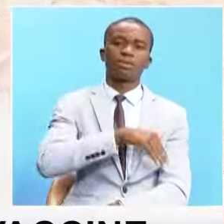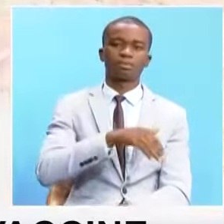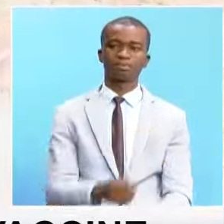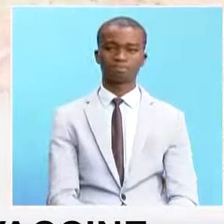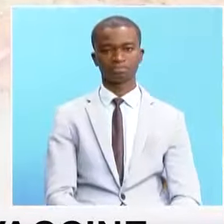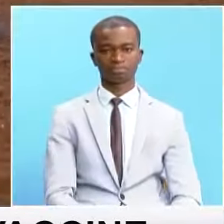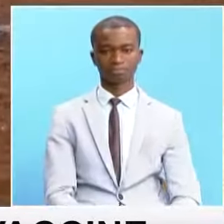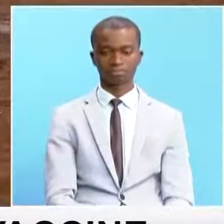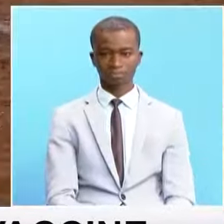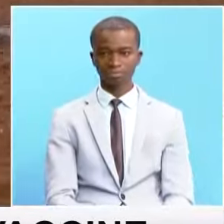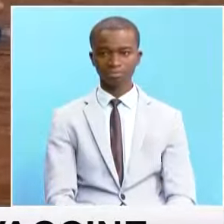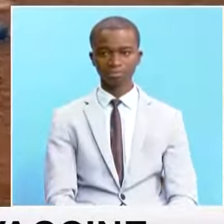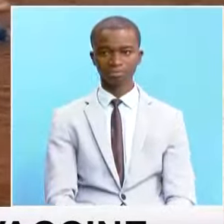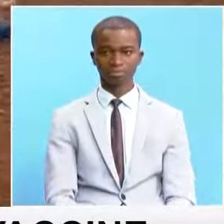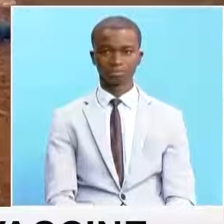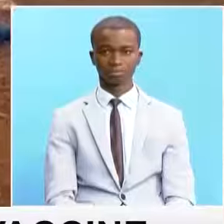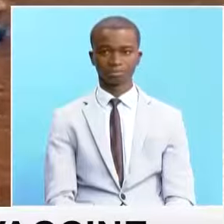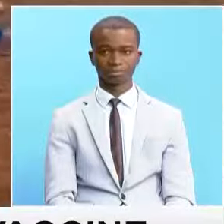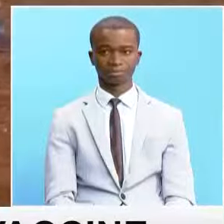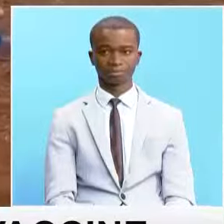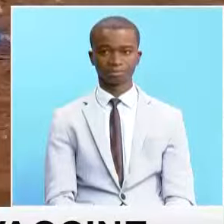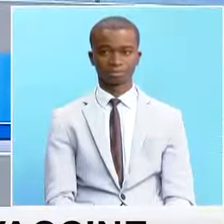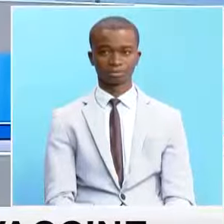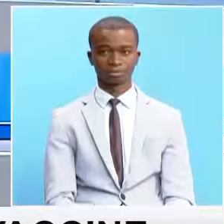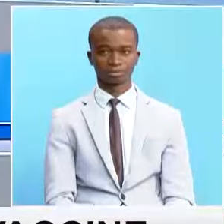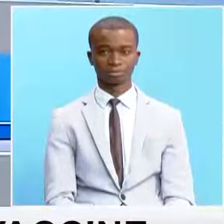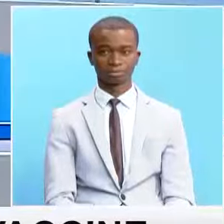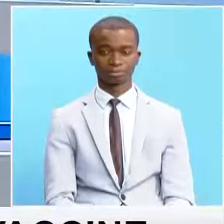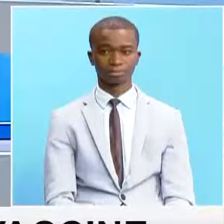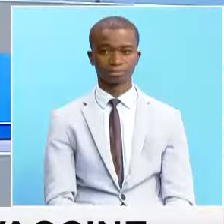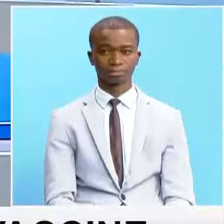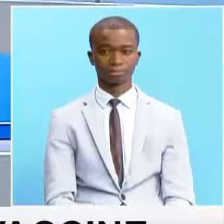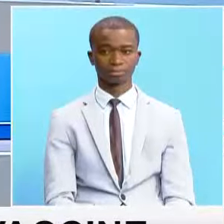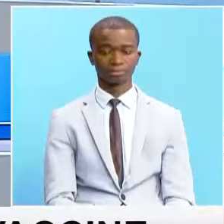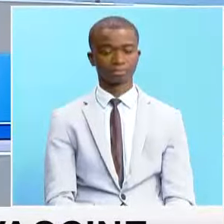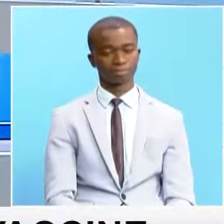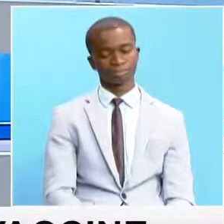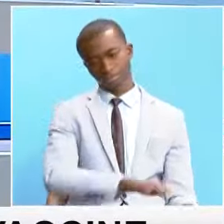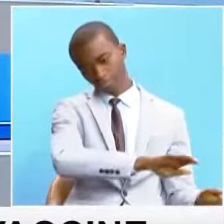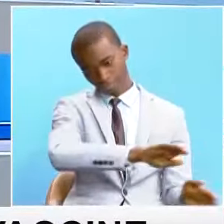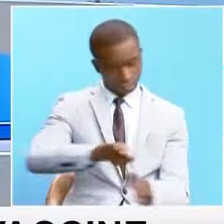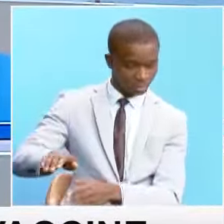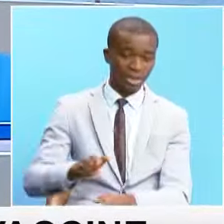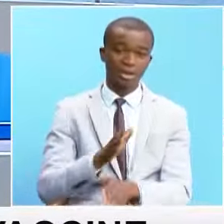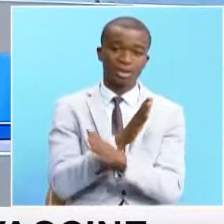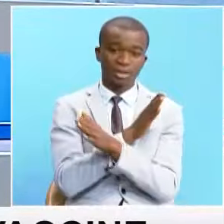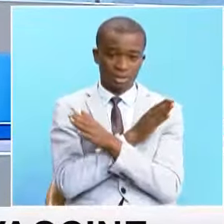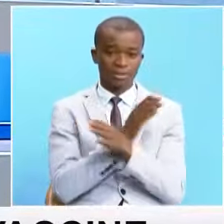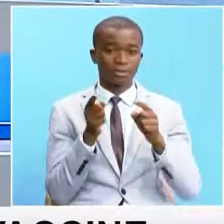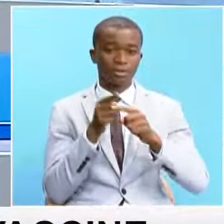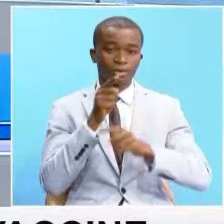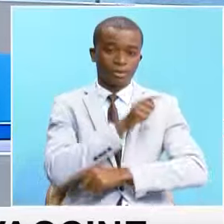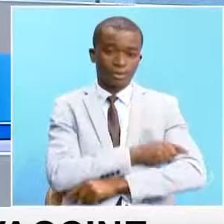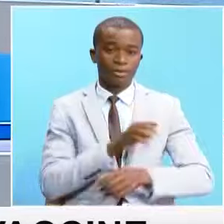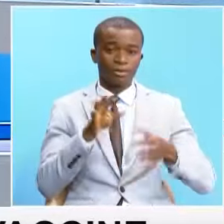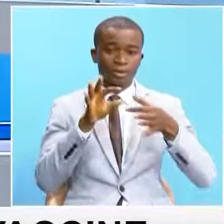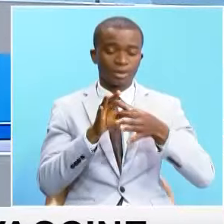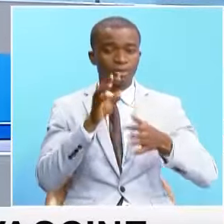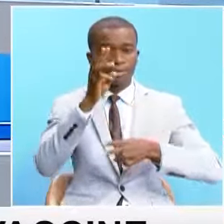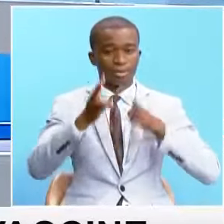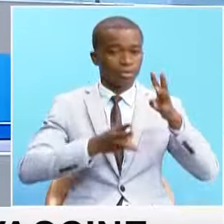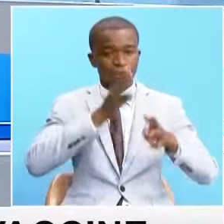reporting for ZANIS in Shiwoyunji District, Central Province. In other news, Zambia has today joined the rest of the world